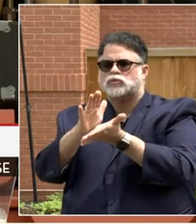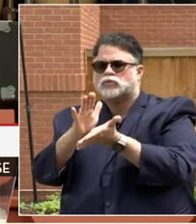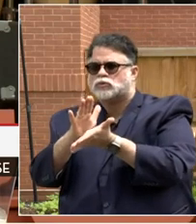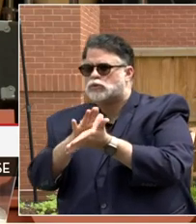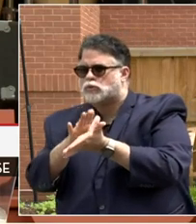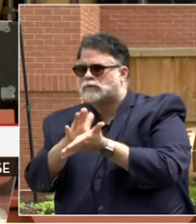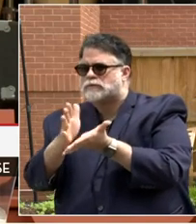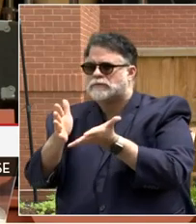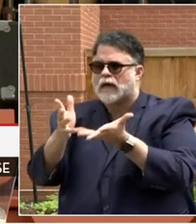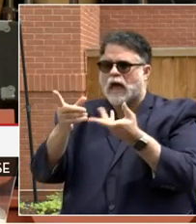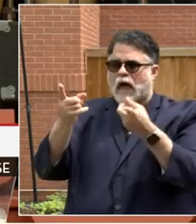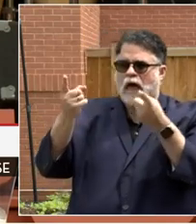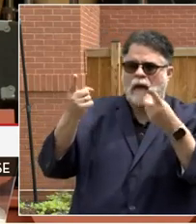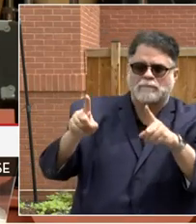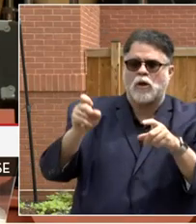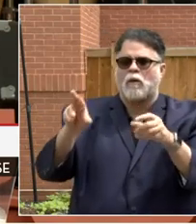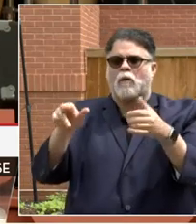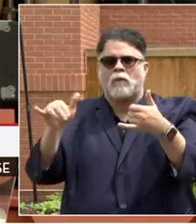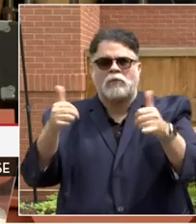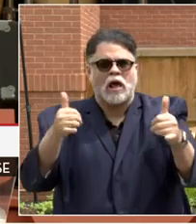visit family and friends,